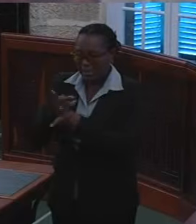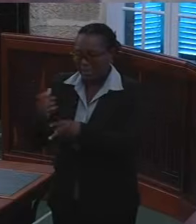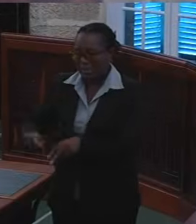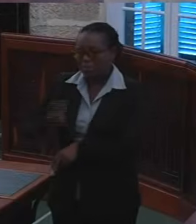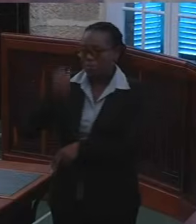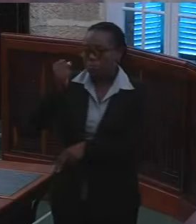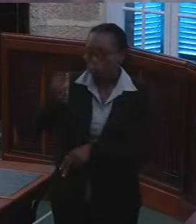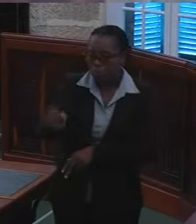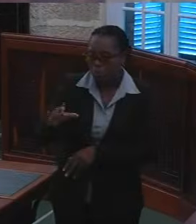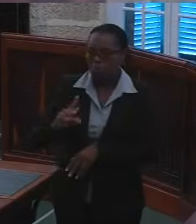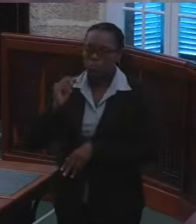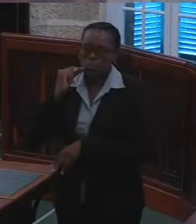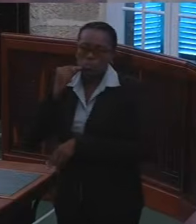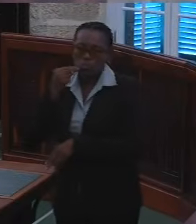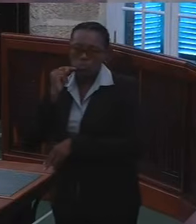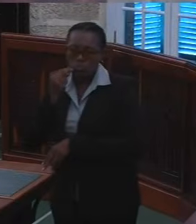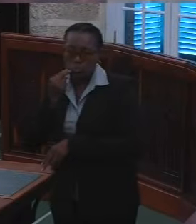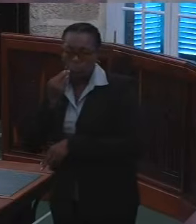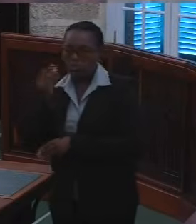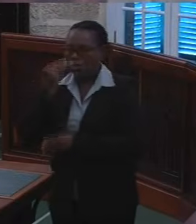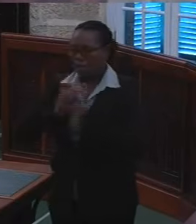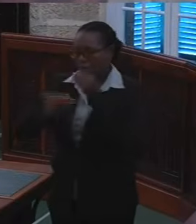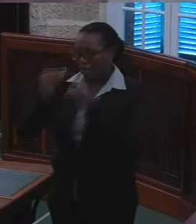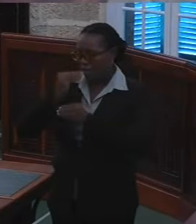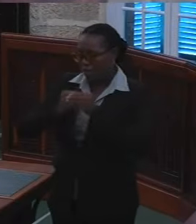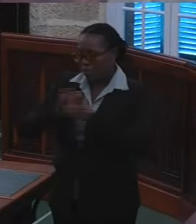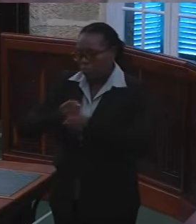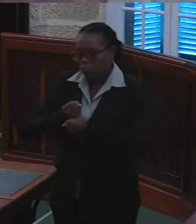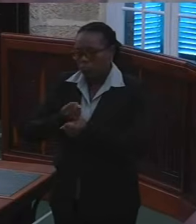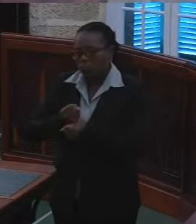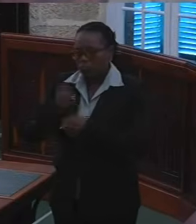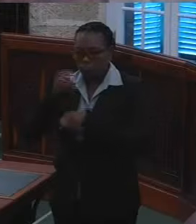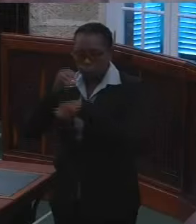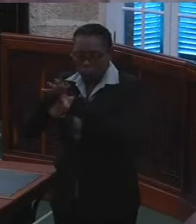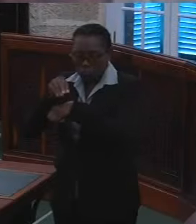dietary advice. And